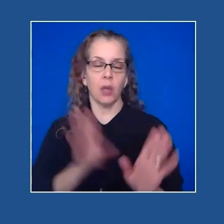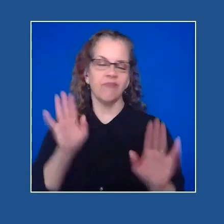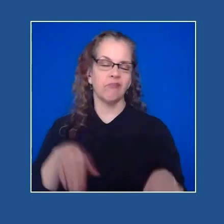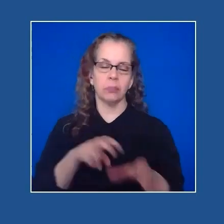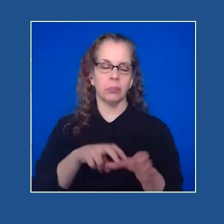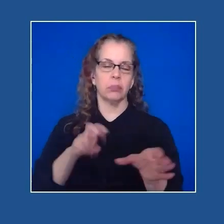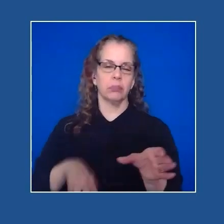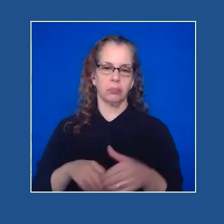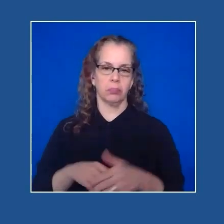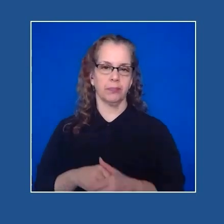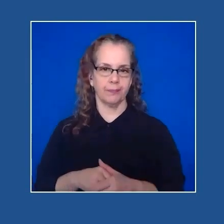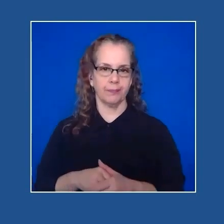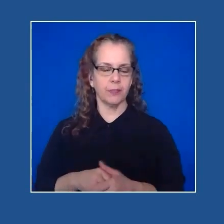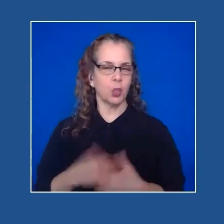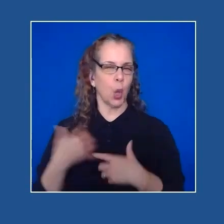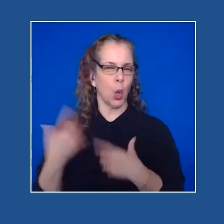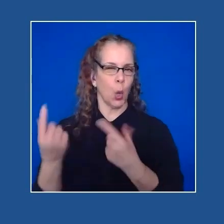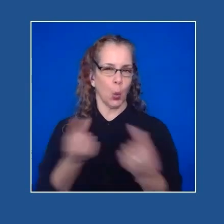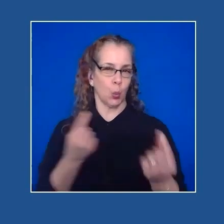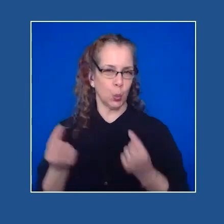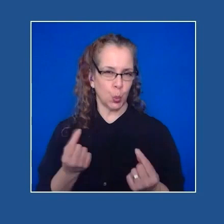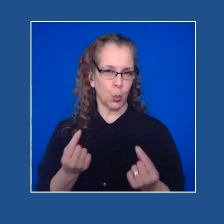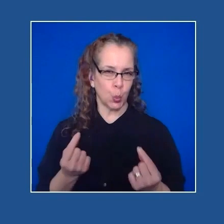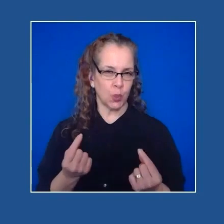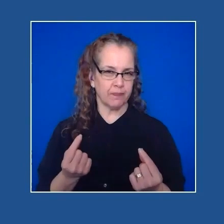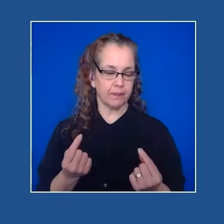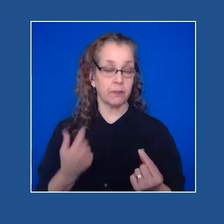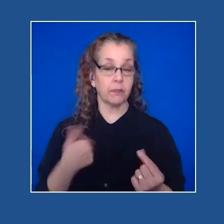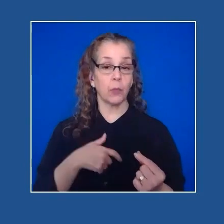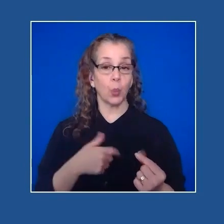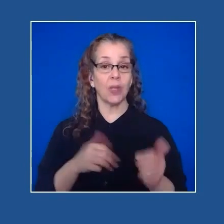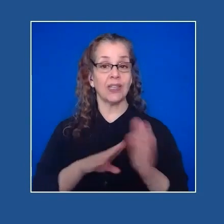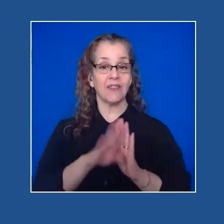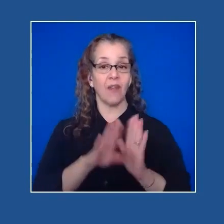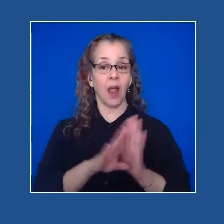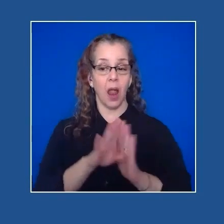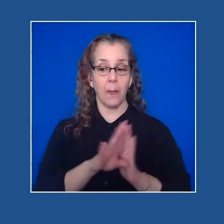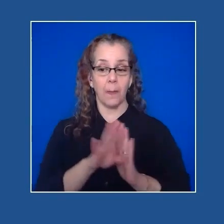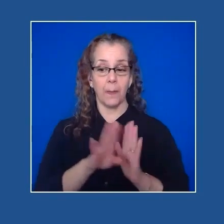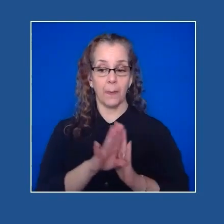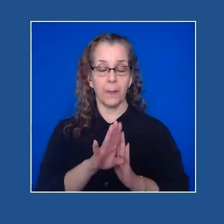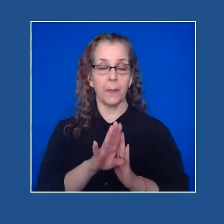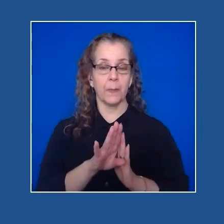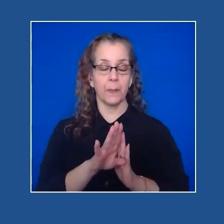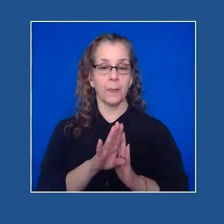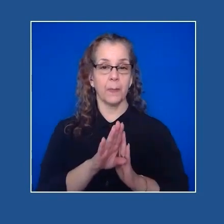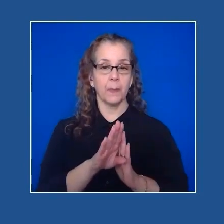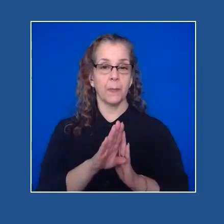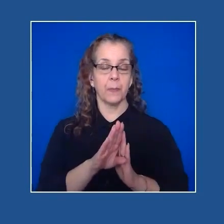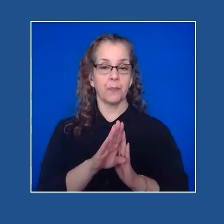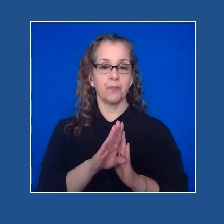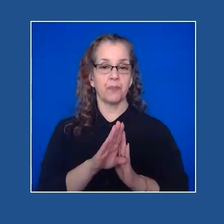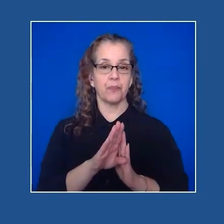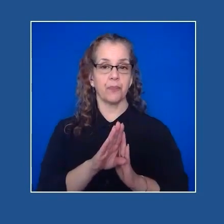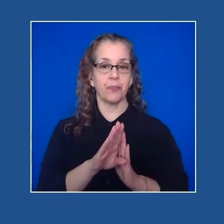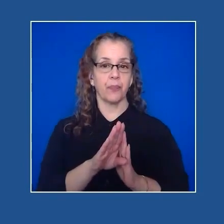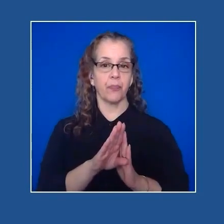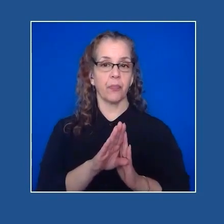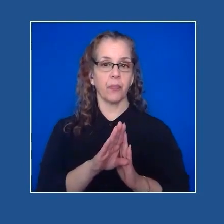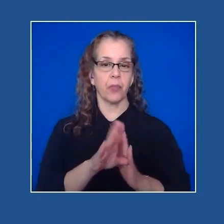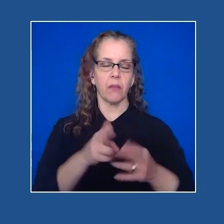needs, we tried to develop we did develop and then piloted a very